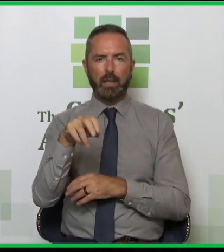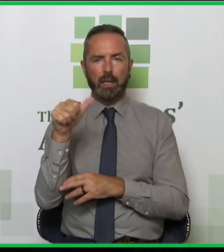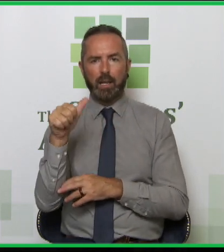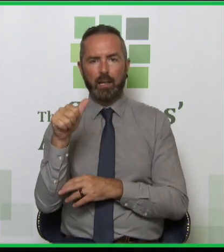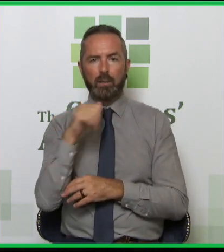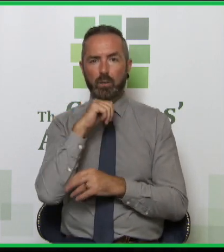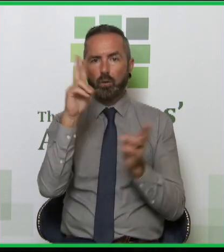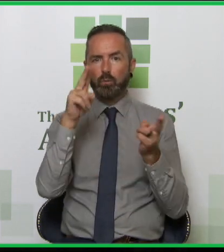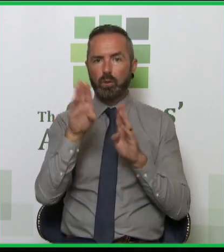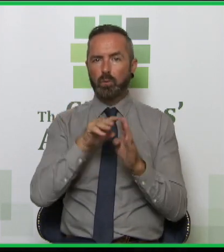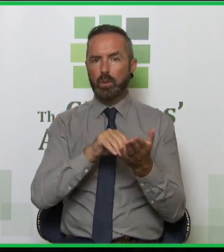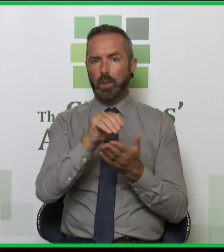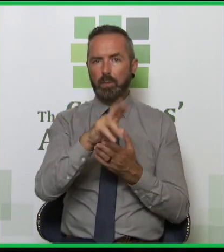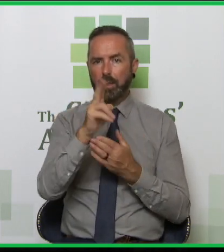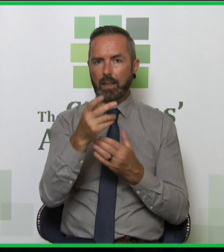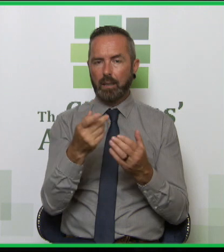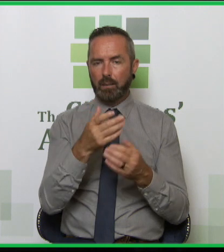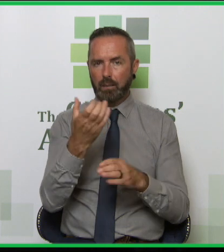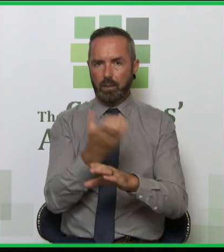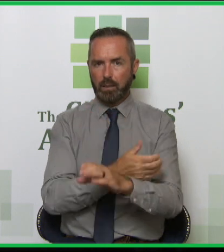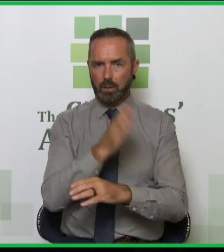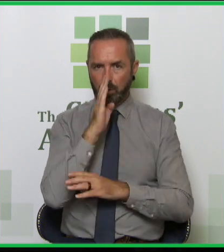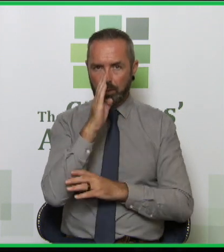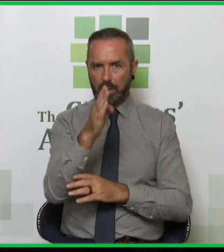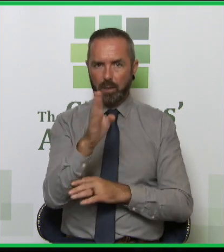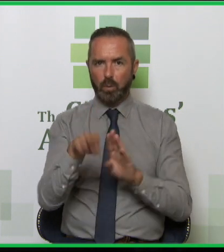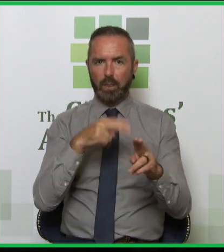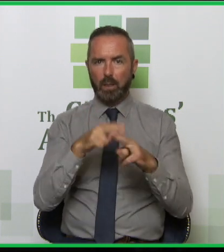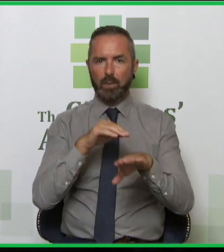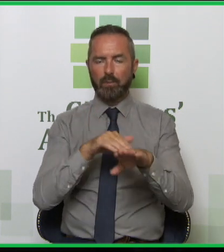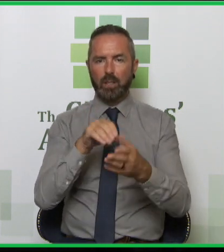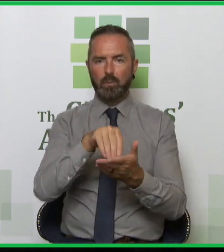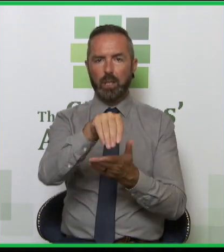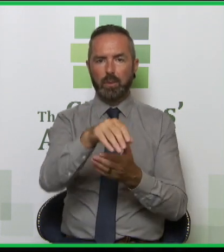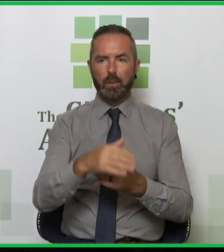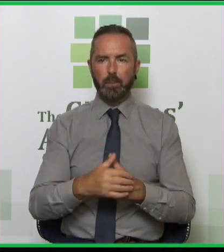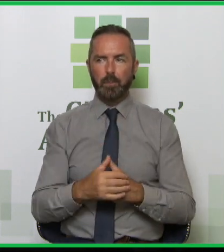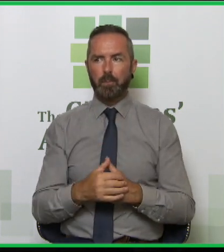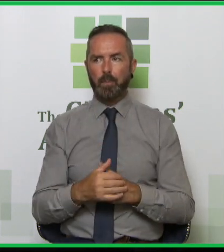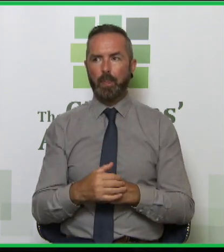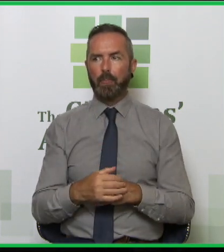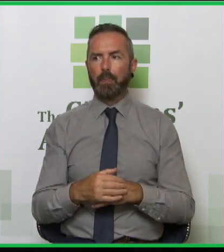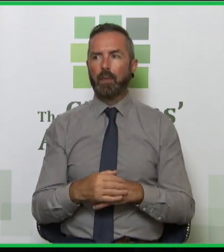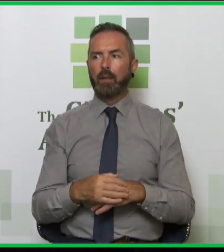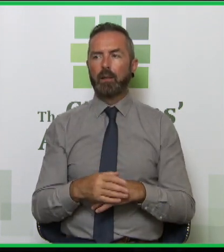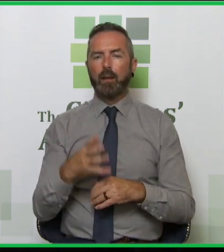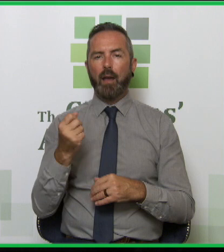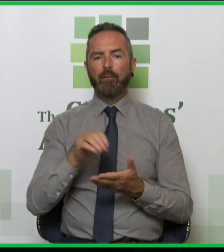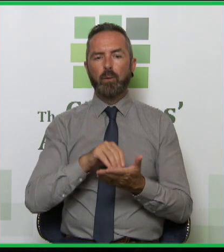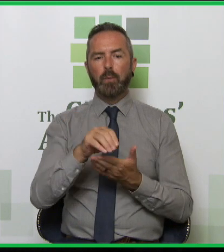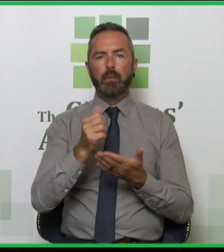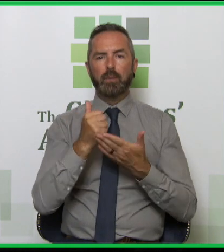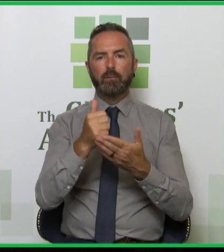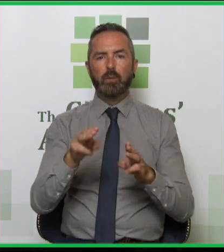payment. They can continue to attend all those without any impact on their payment. There are also payment supports for those undergoing